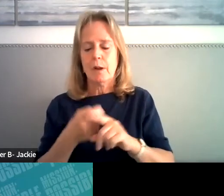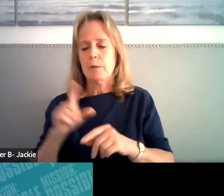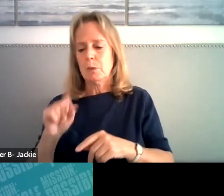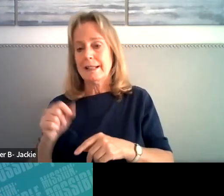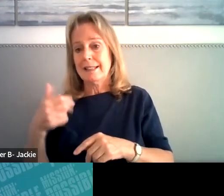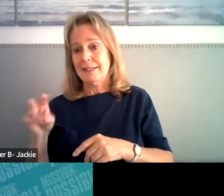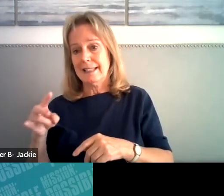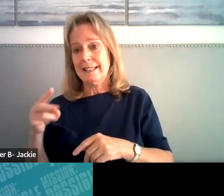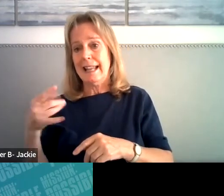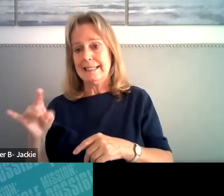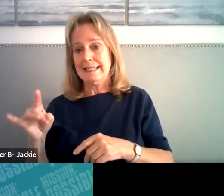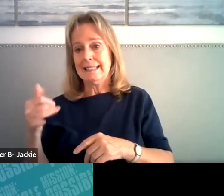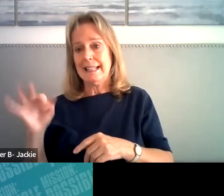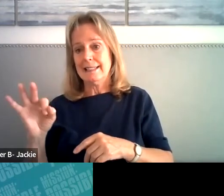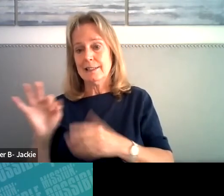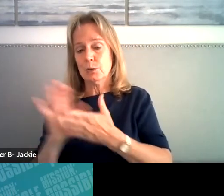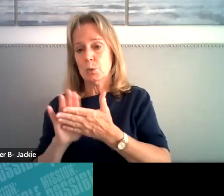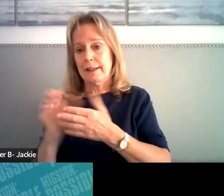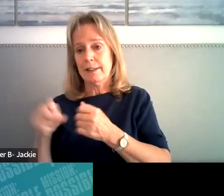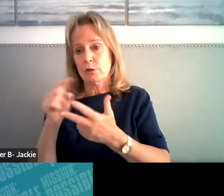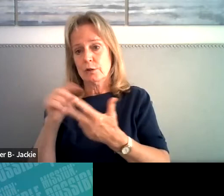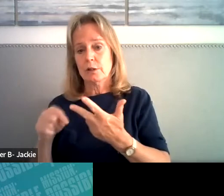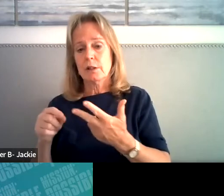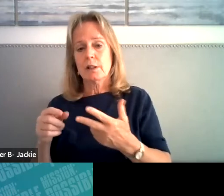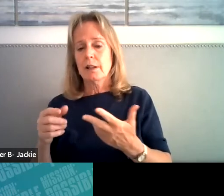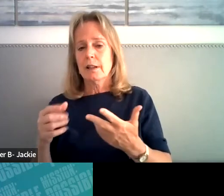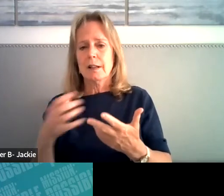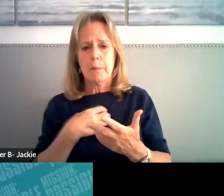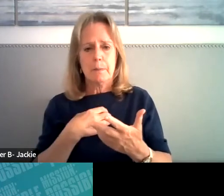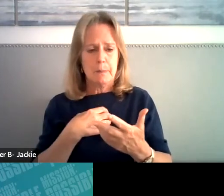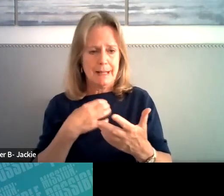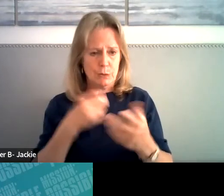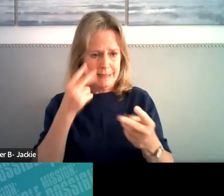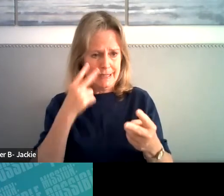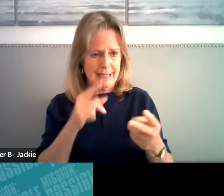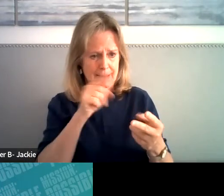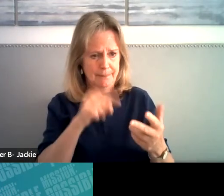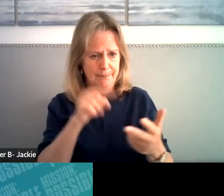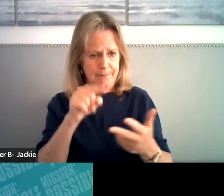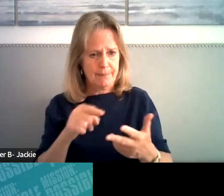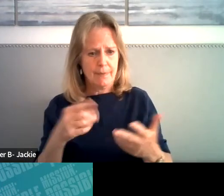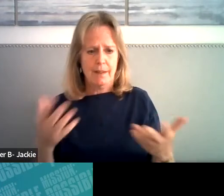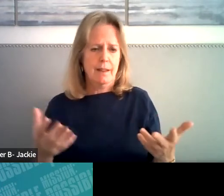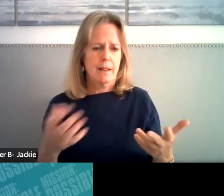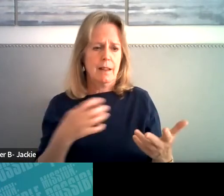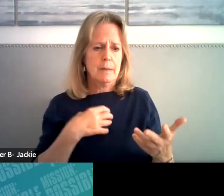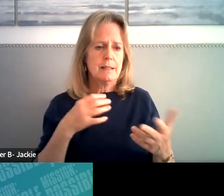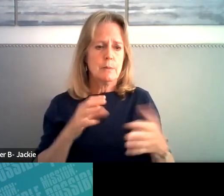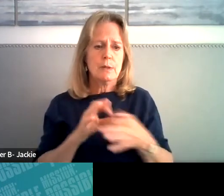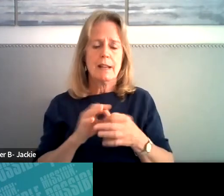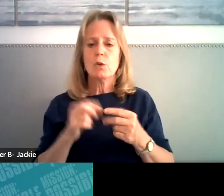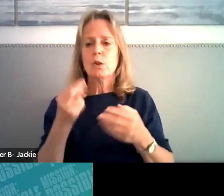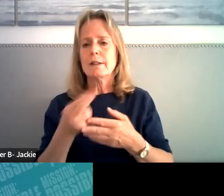and 18-19 school year. The complaints that you see on your screen were just complaints pertaining to our